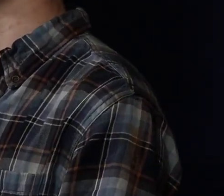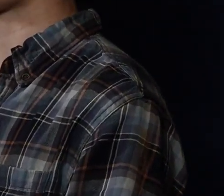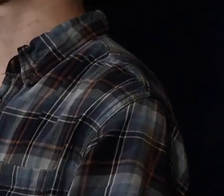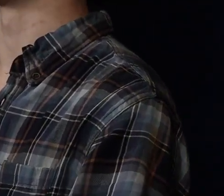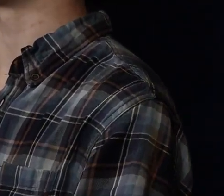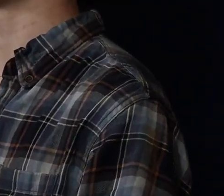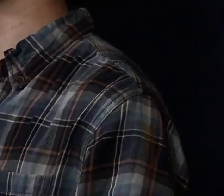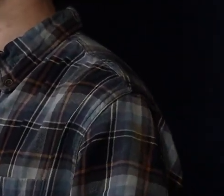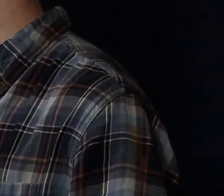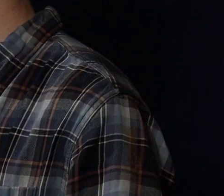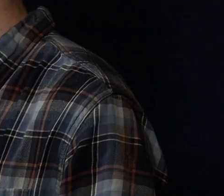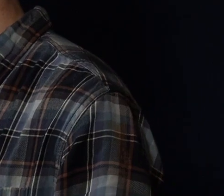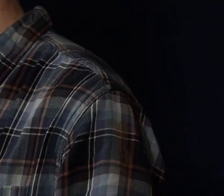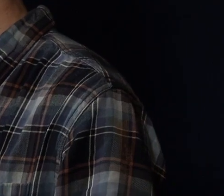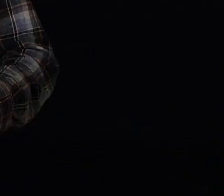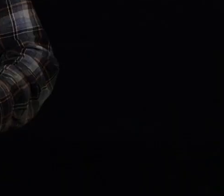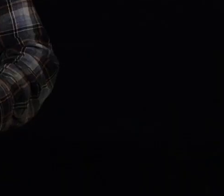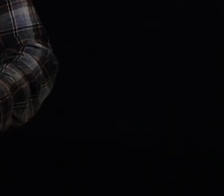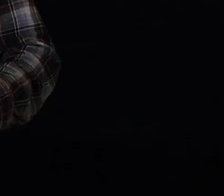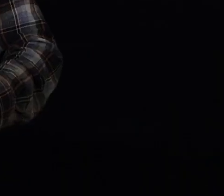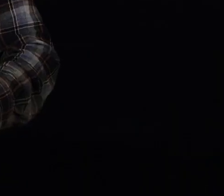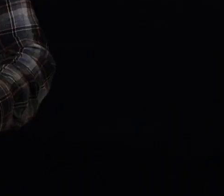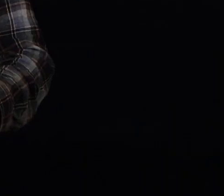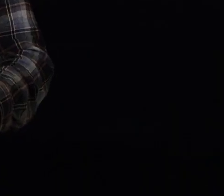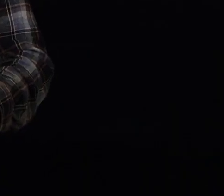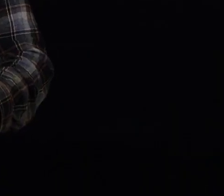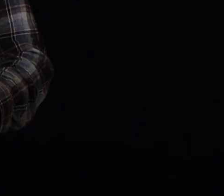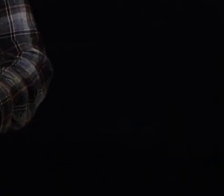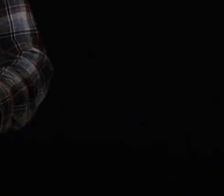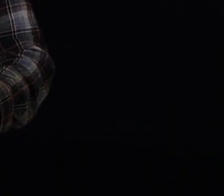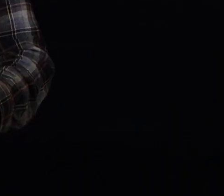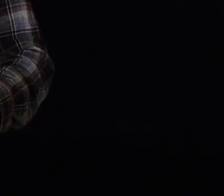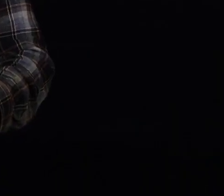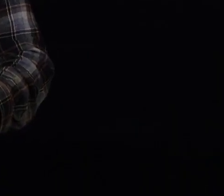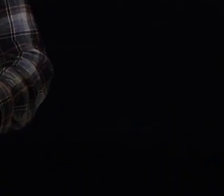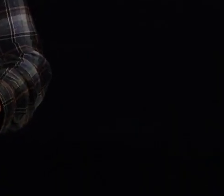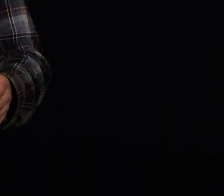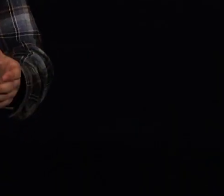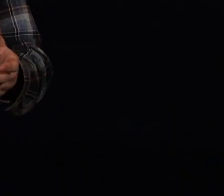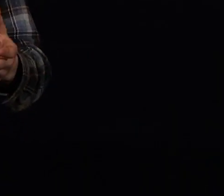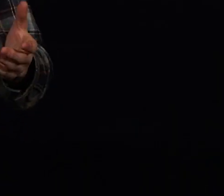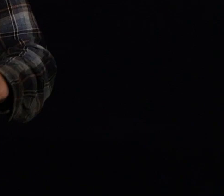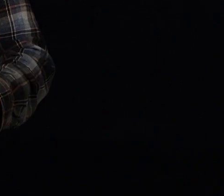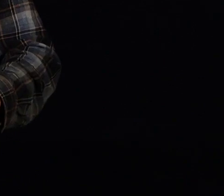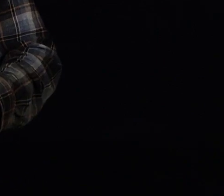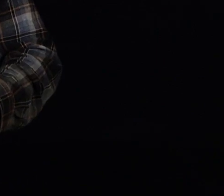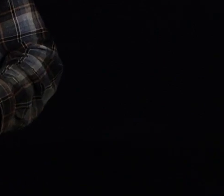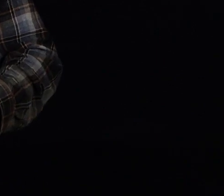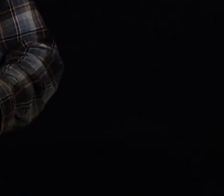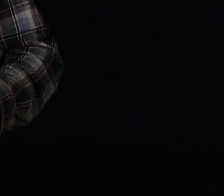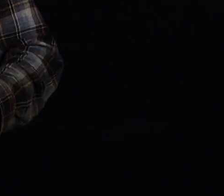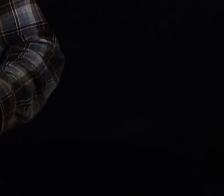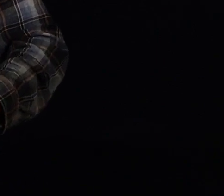and absolutely fell in love with it. They approached me and they asked me if I'd like to create a senior video for you